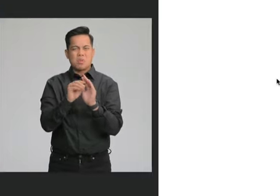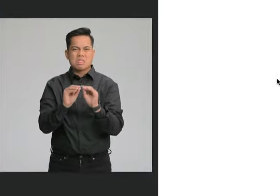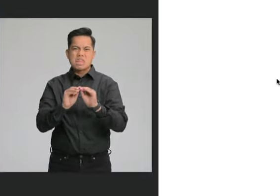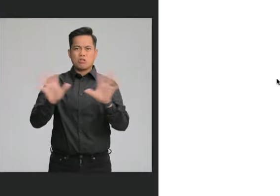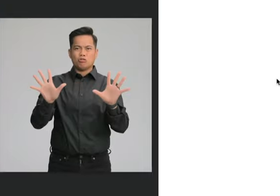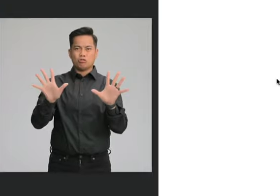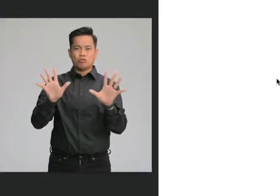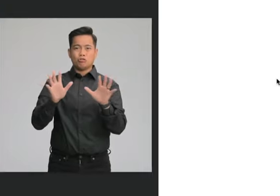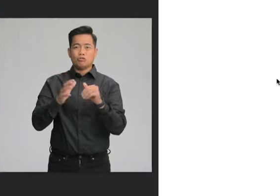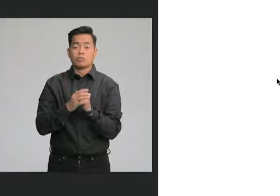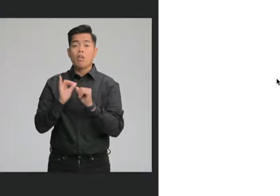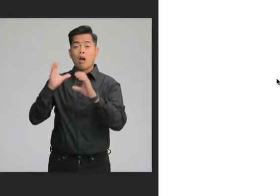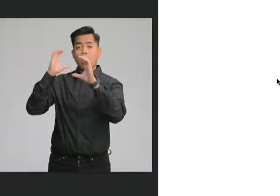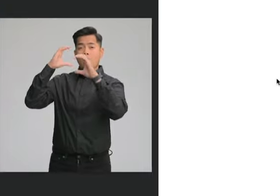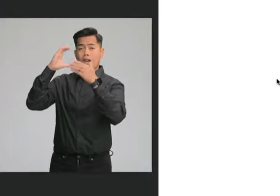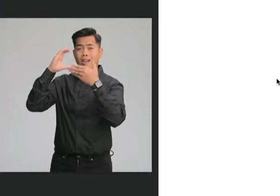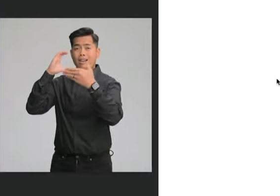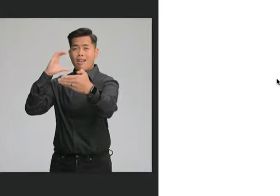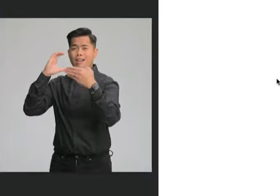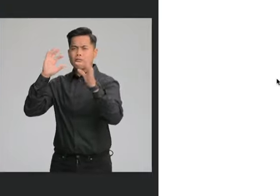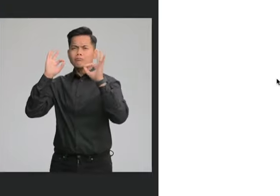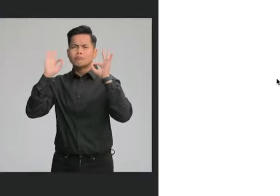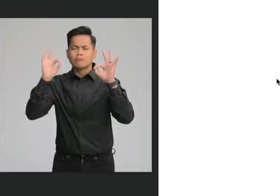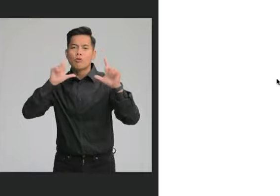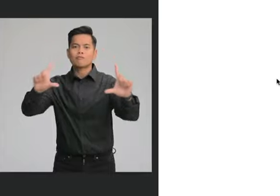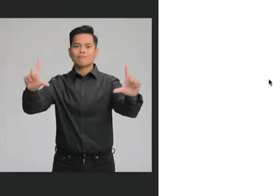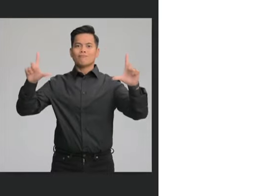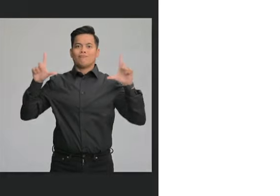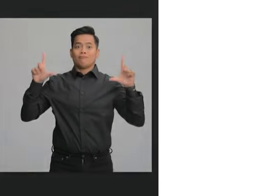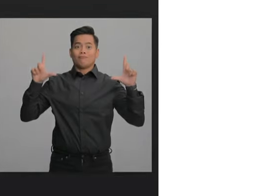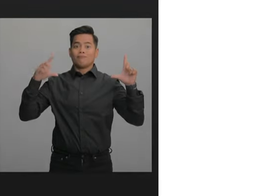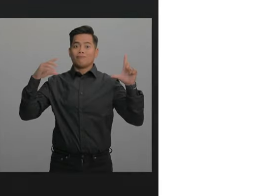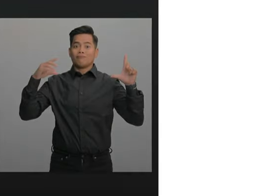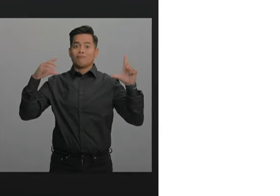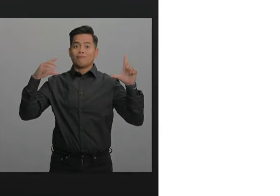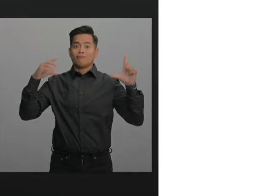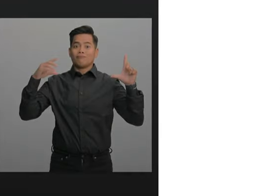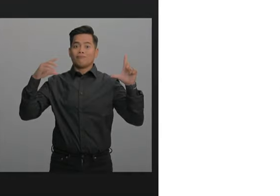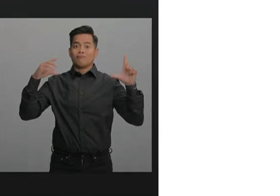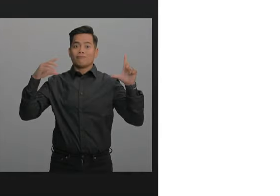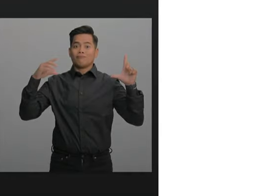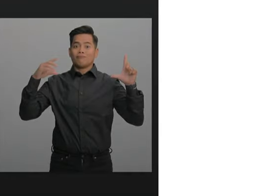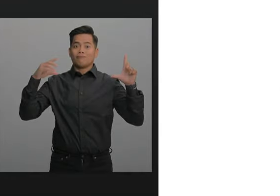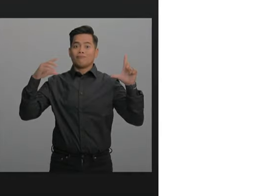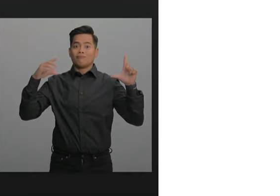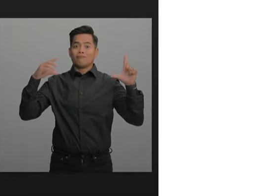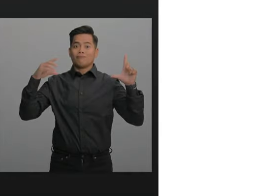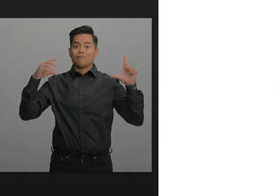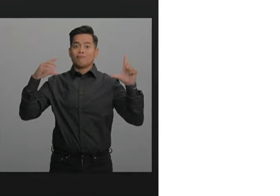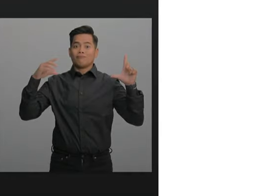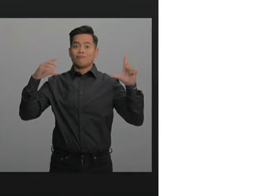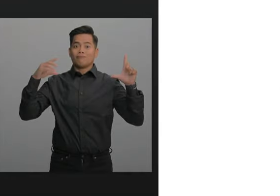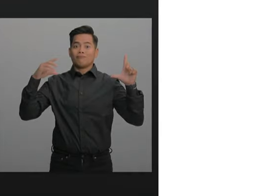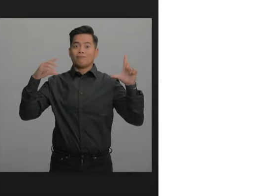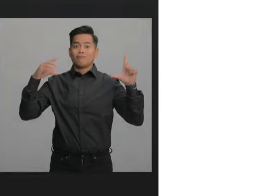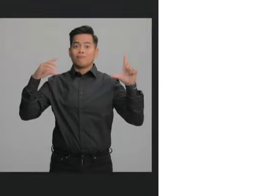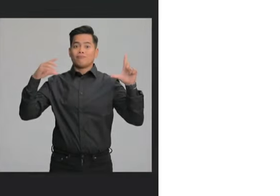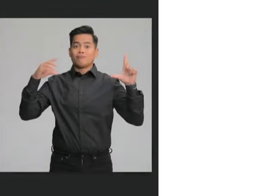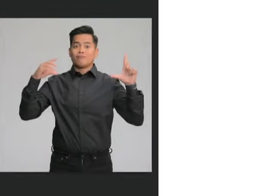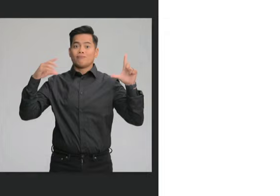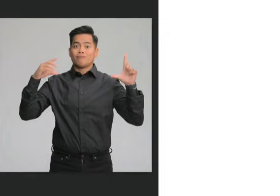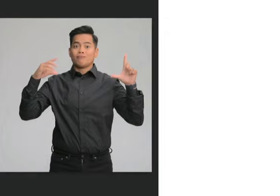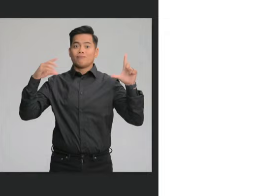that's a familiar zoom, focal length that is great for portrait mode. It's true. Capturing stunning details. 50 megapixels is like the go-to portrait